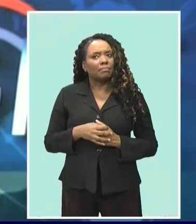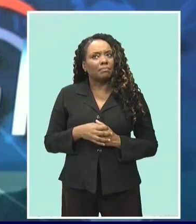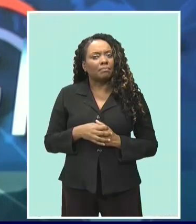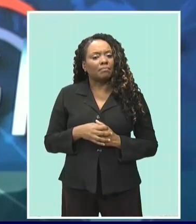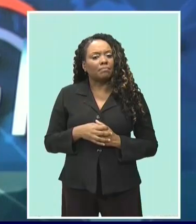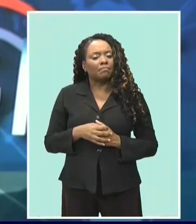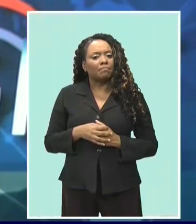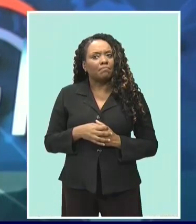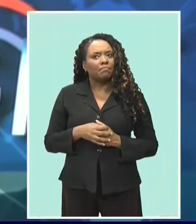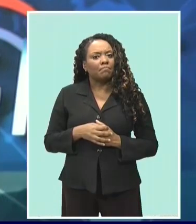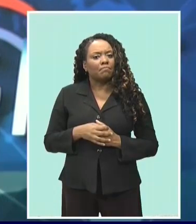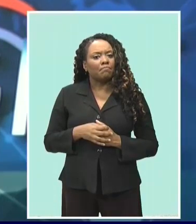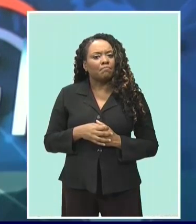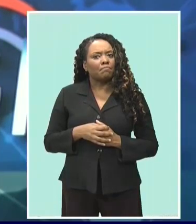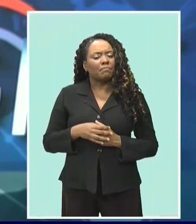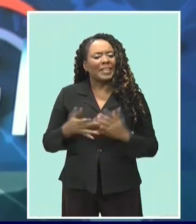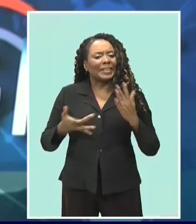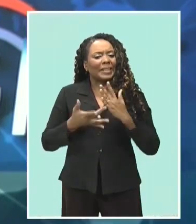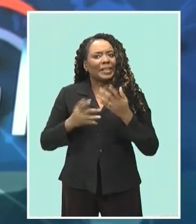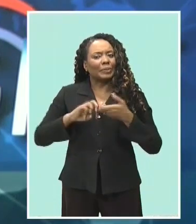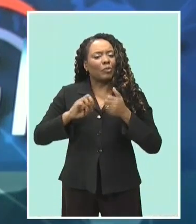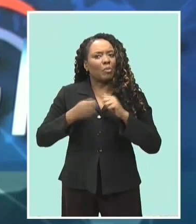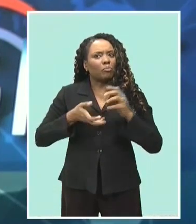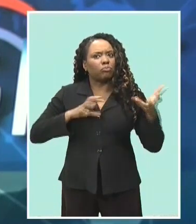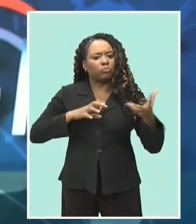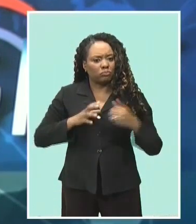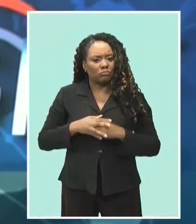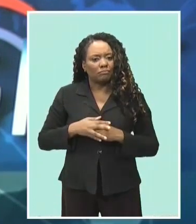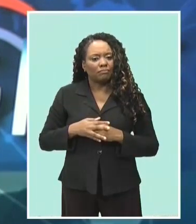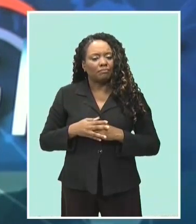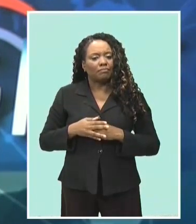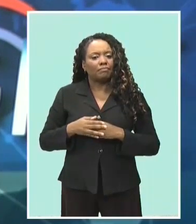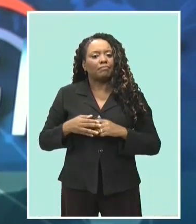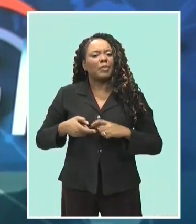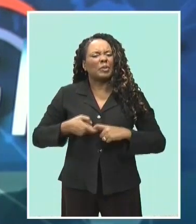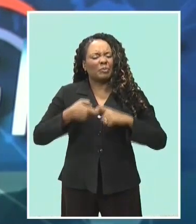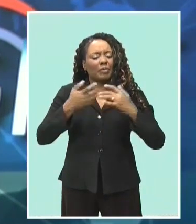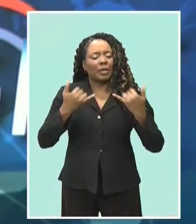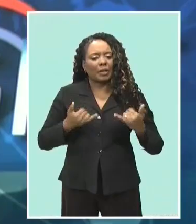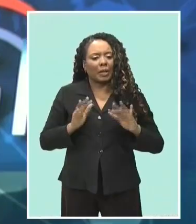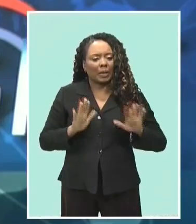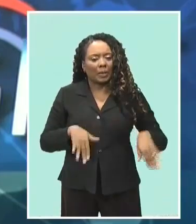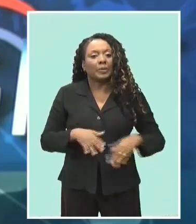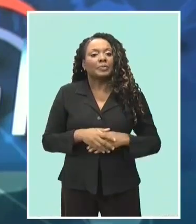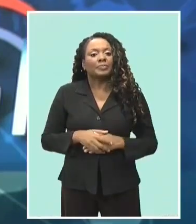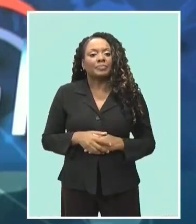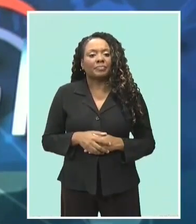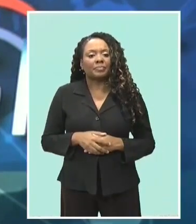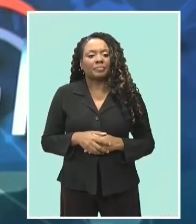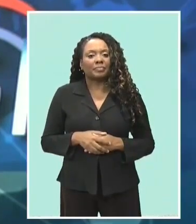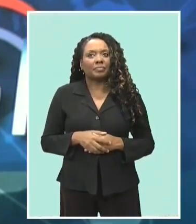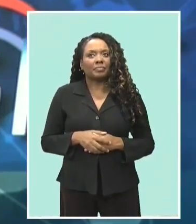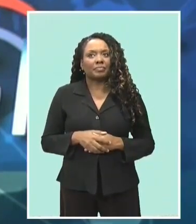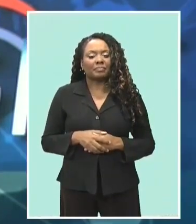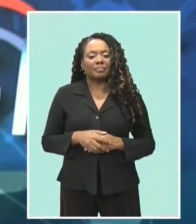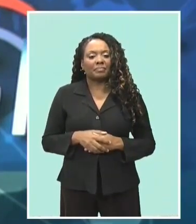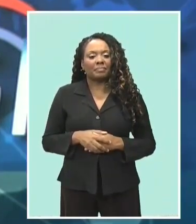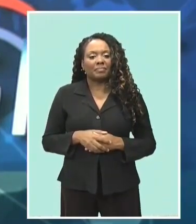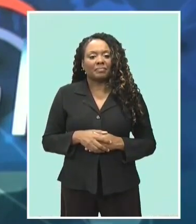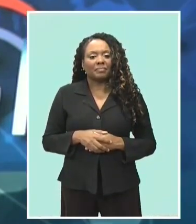Okay, well, we seem to be experiencing some technical difficulties. We will get back to Lisa in just a moment, but we'll take a break here.